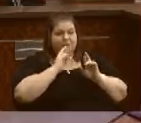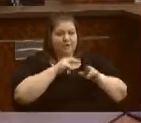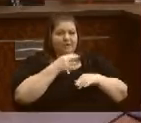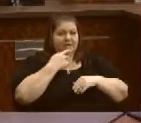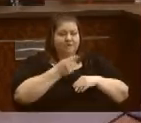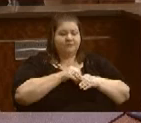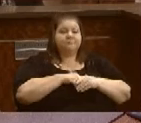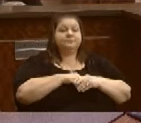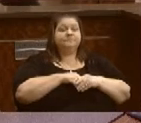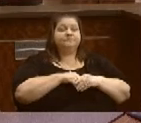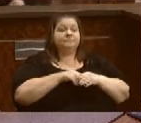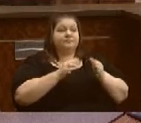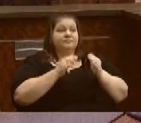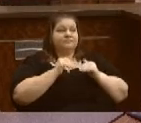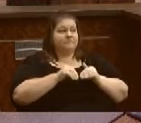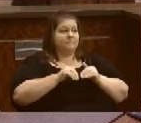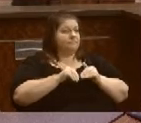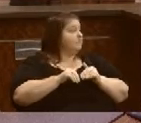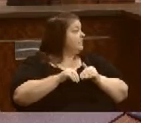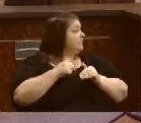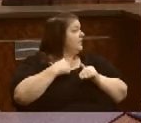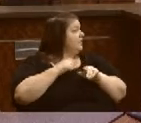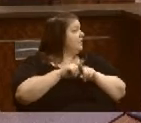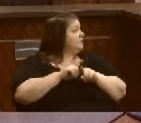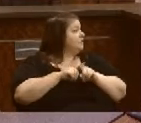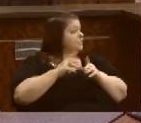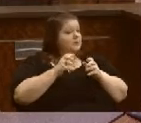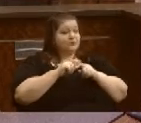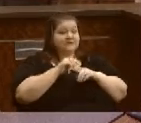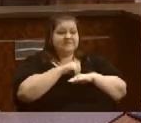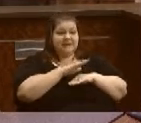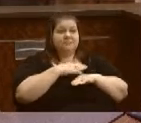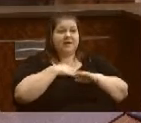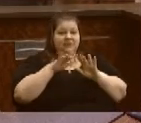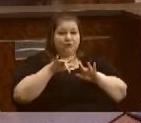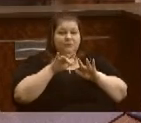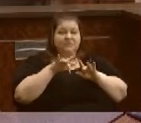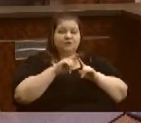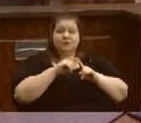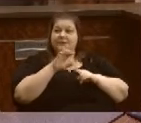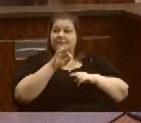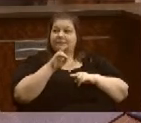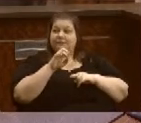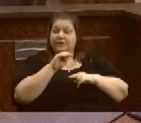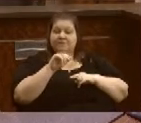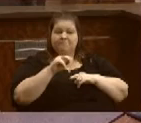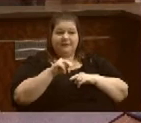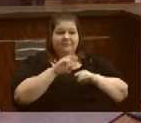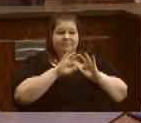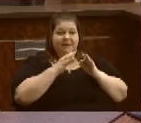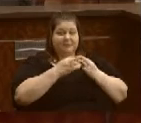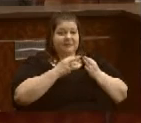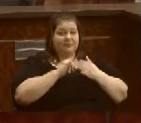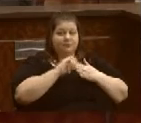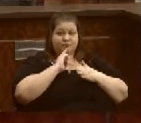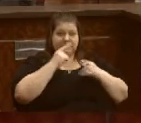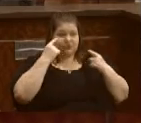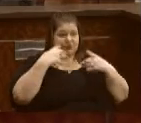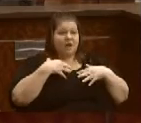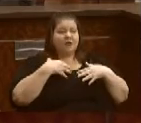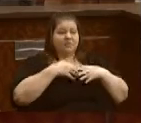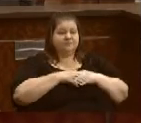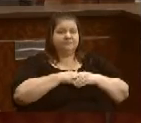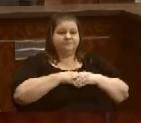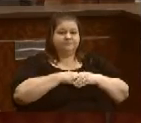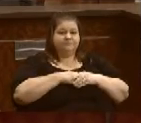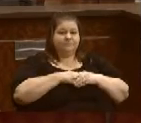Thank you, Mr. Smalls. I also, too, want to send my condolences to the Freeman family it's such a shock to found that one of our own like that